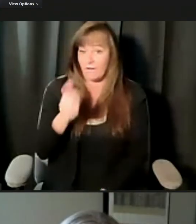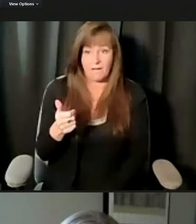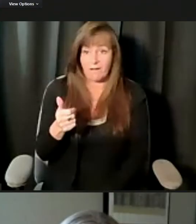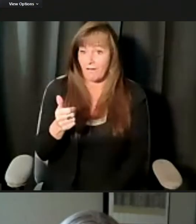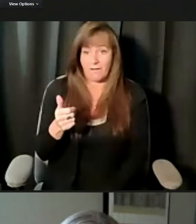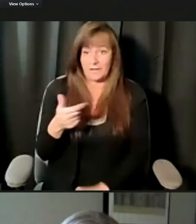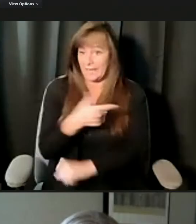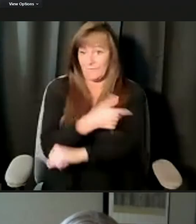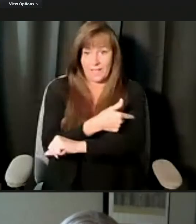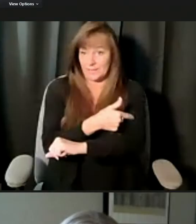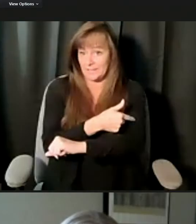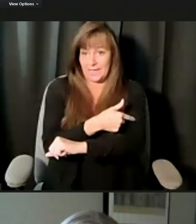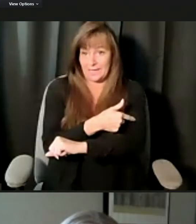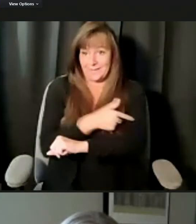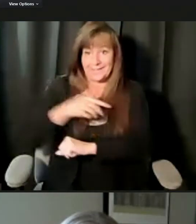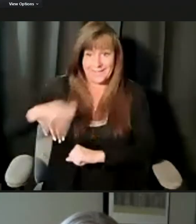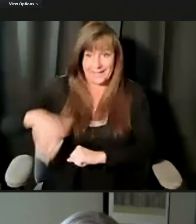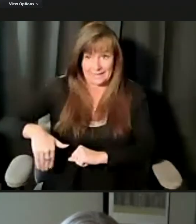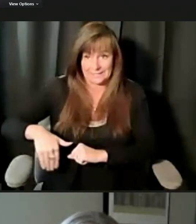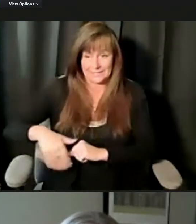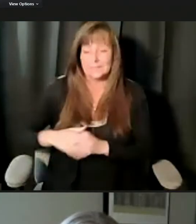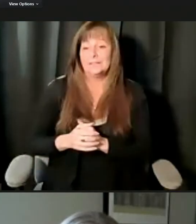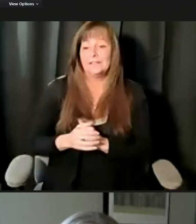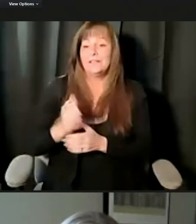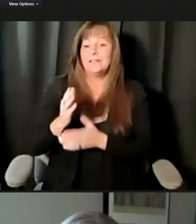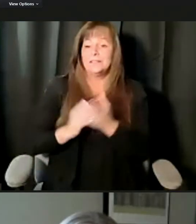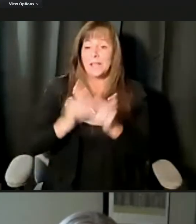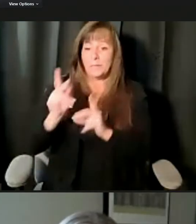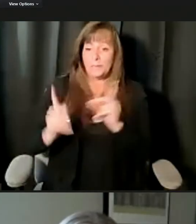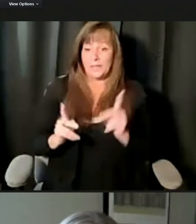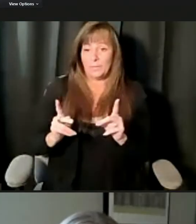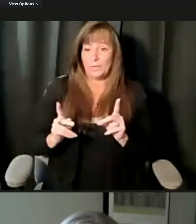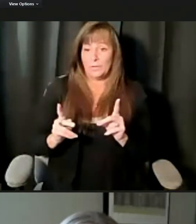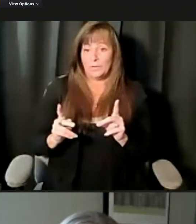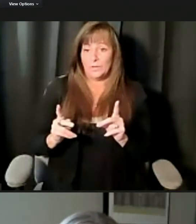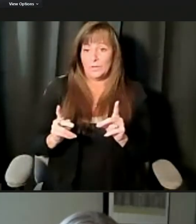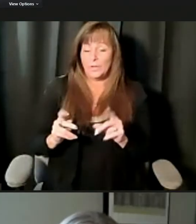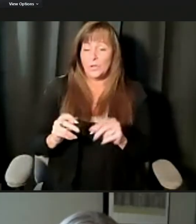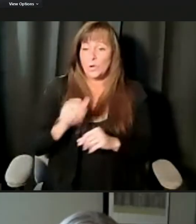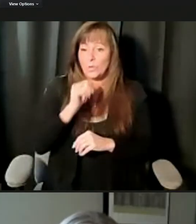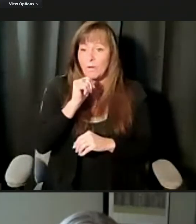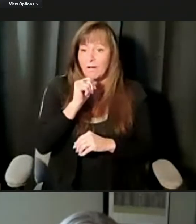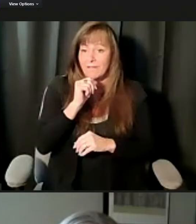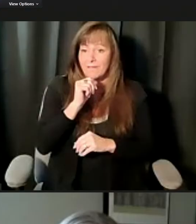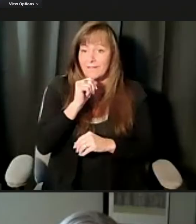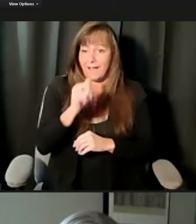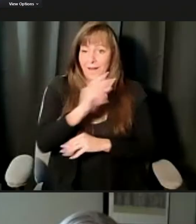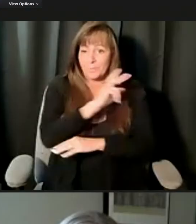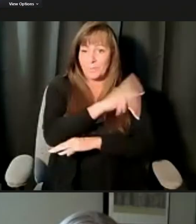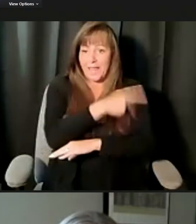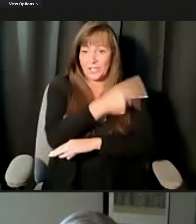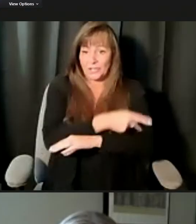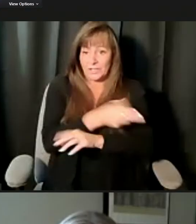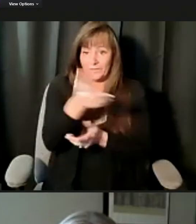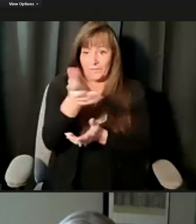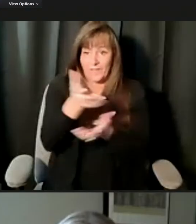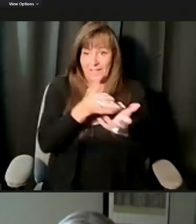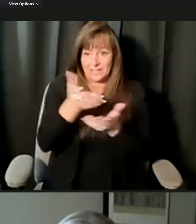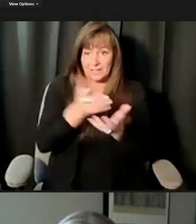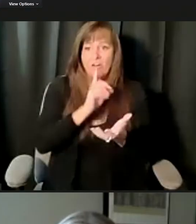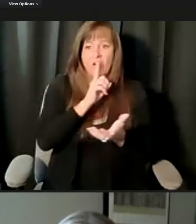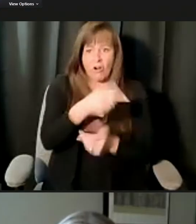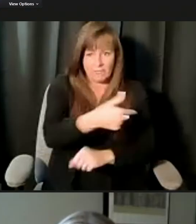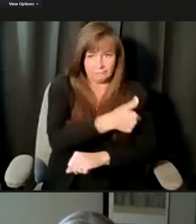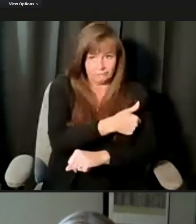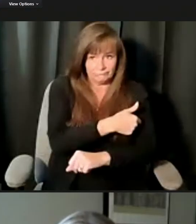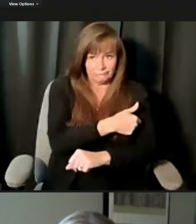getting vaccinated yet, and some people who are not patient-facing are. Is the hope that the